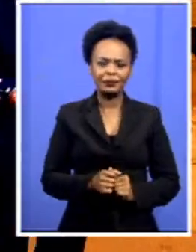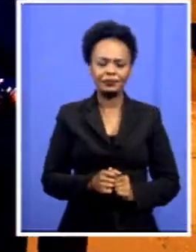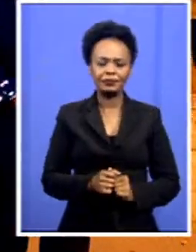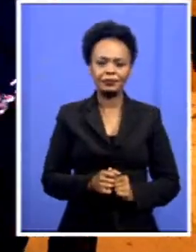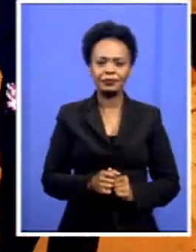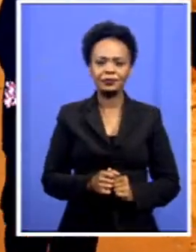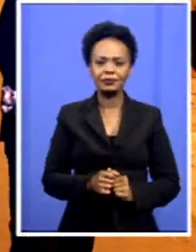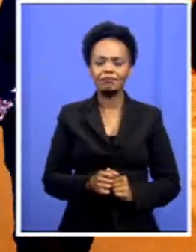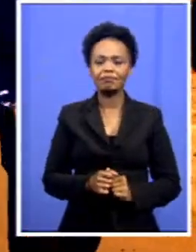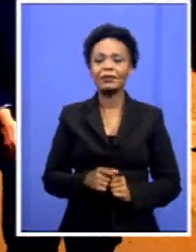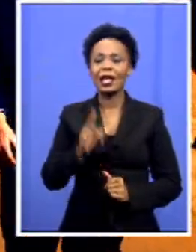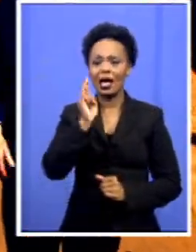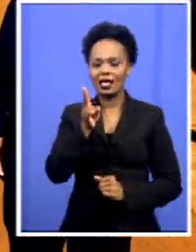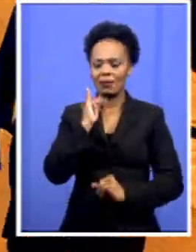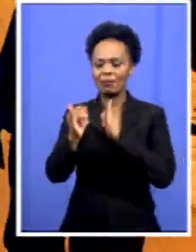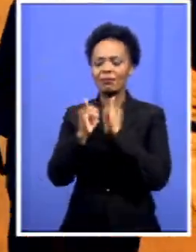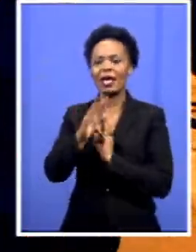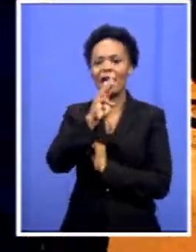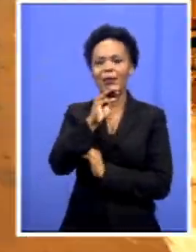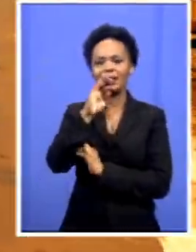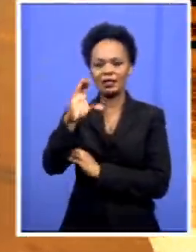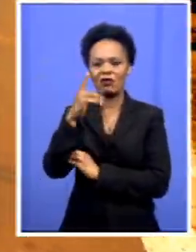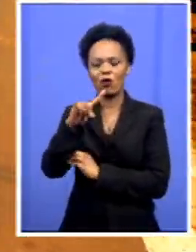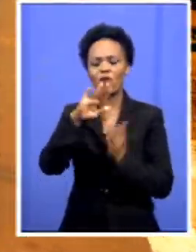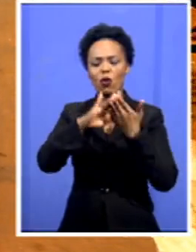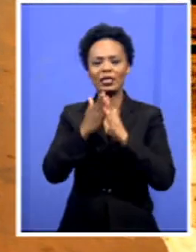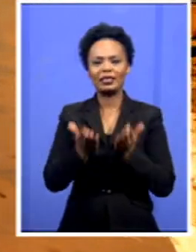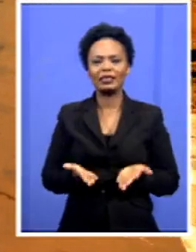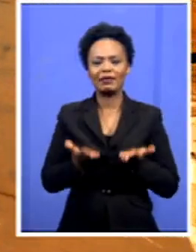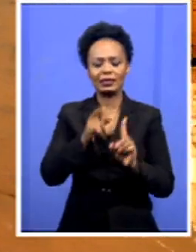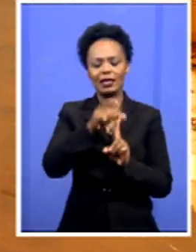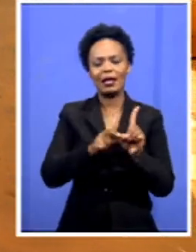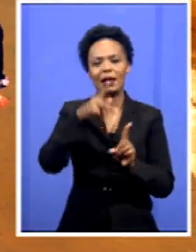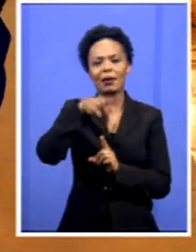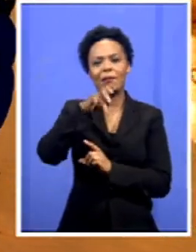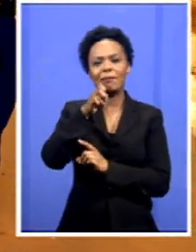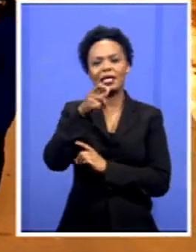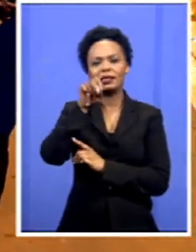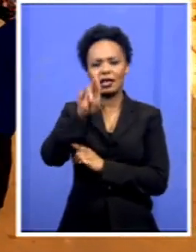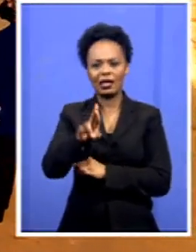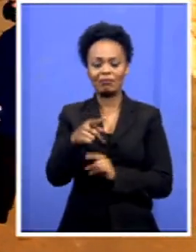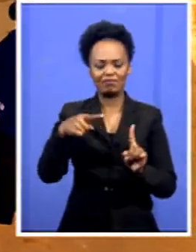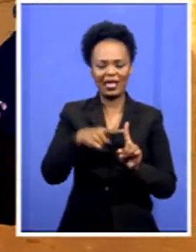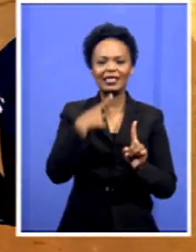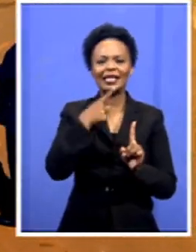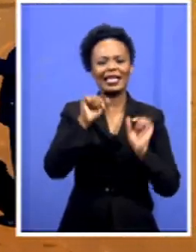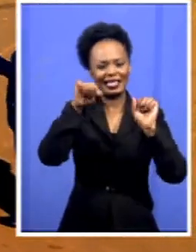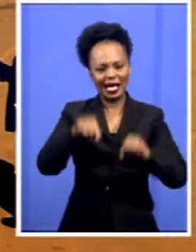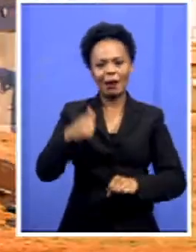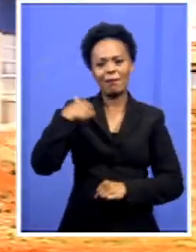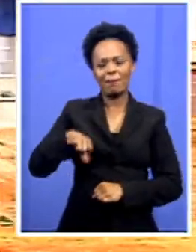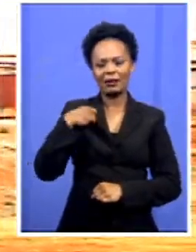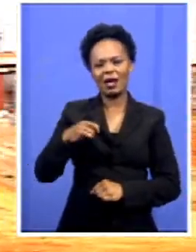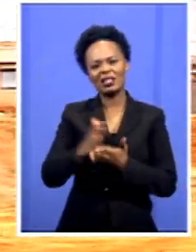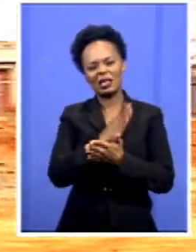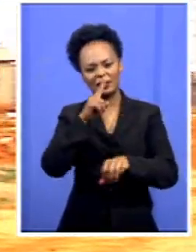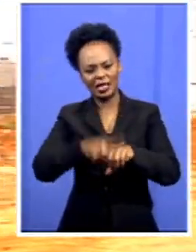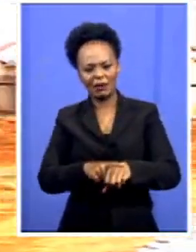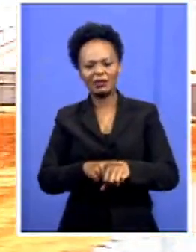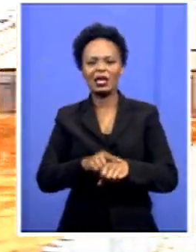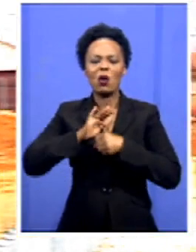We then spoke to the MMC for Community Services, Peter Texera, who says that even though the municipality can sometimes